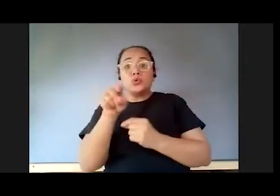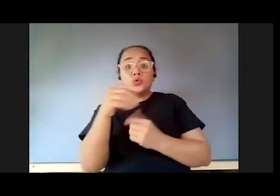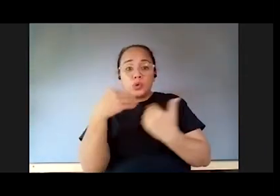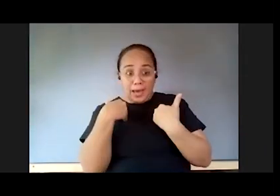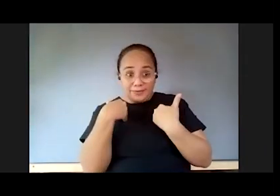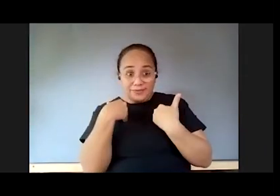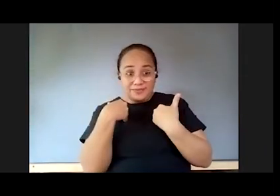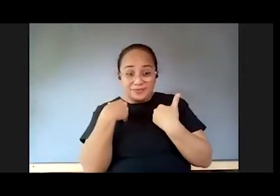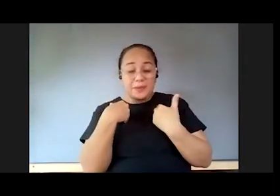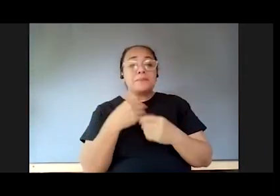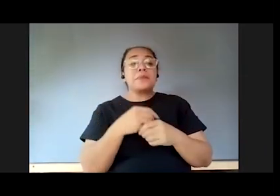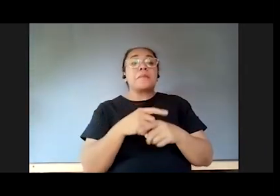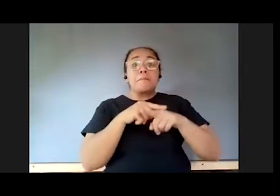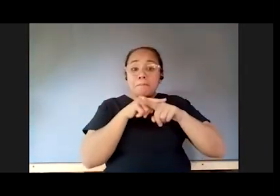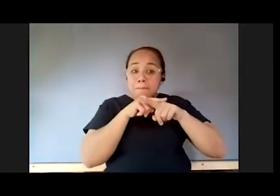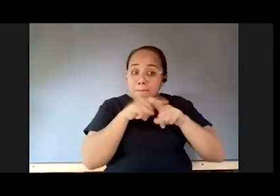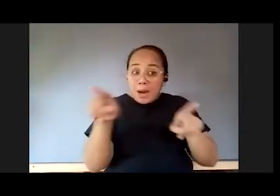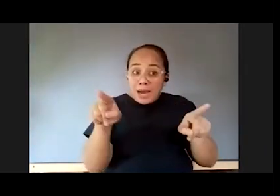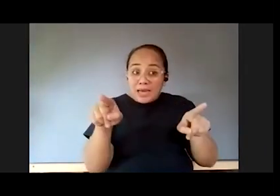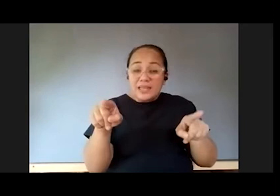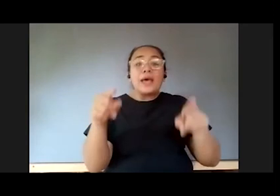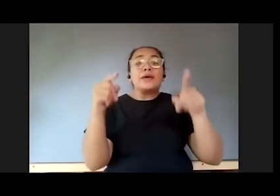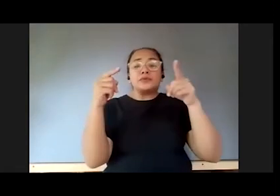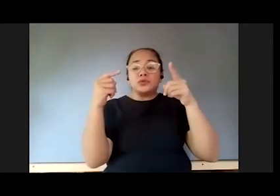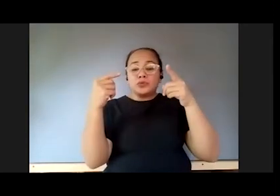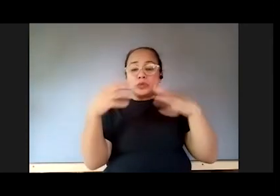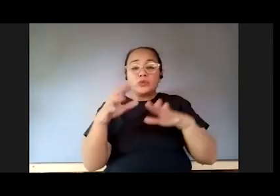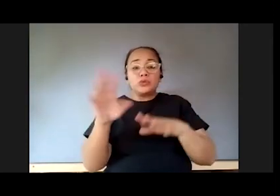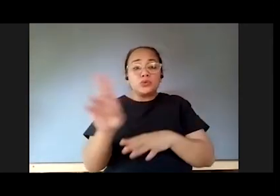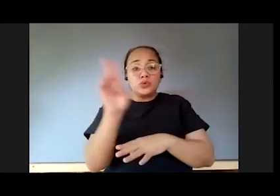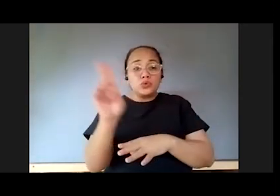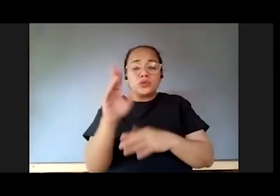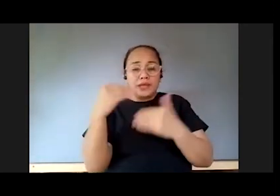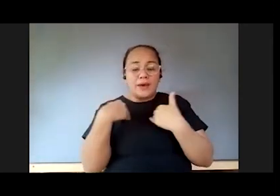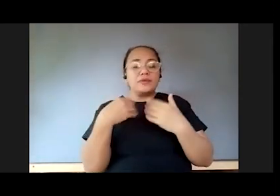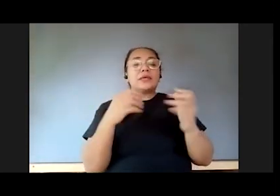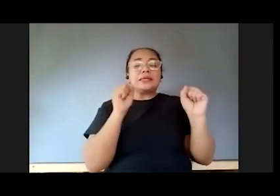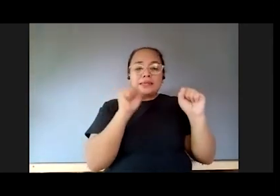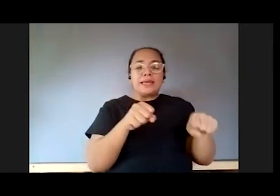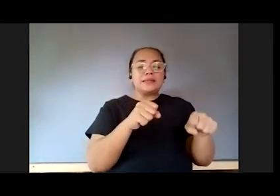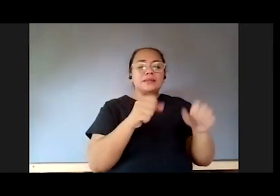you've already used have, you can shorten the sentence and how many, say just how many boys.